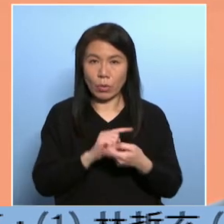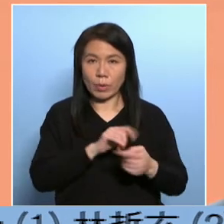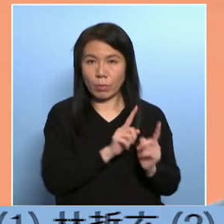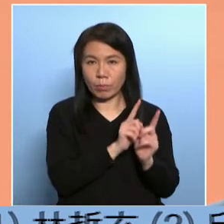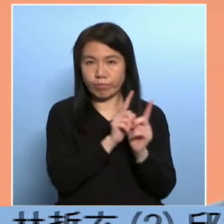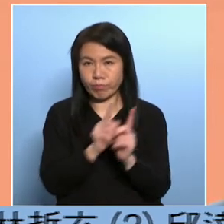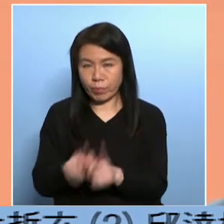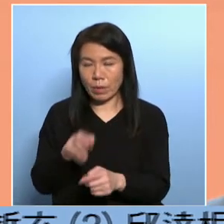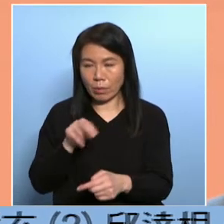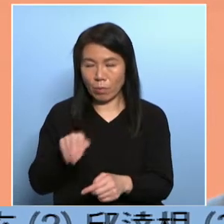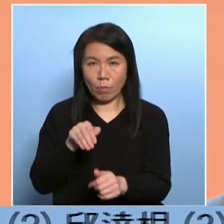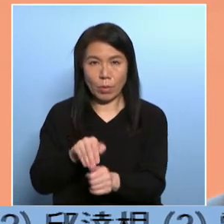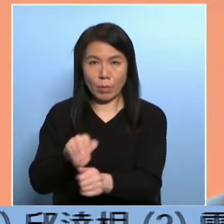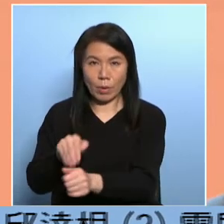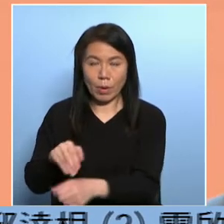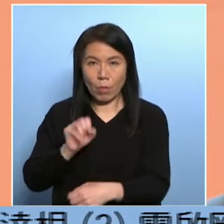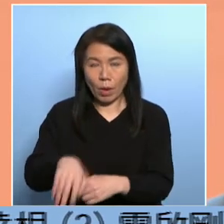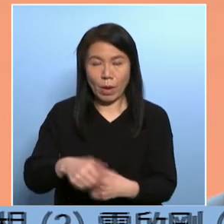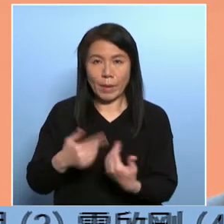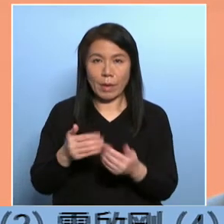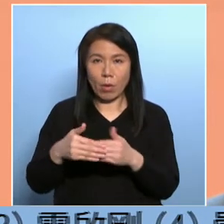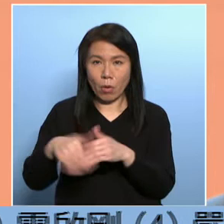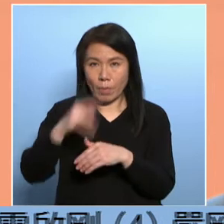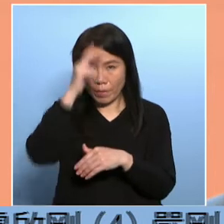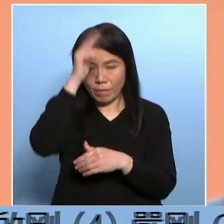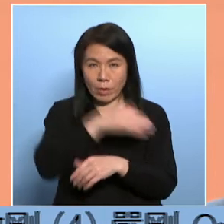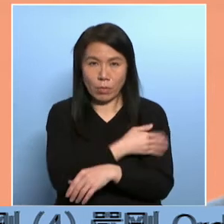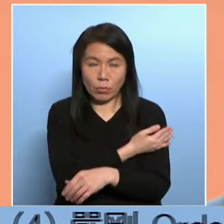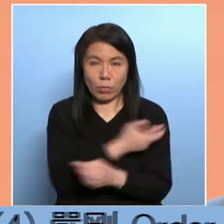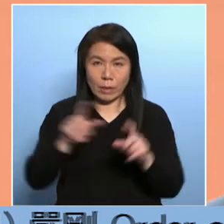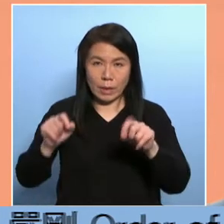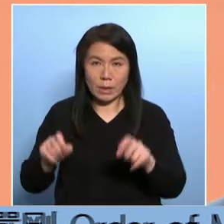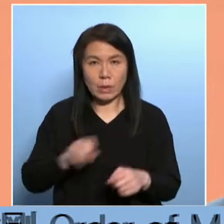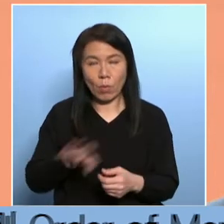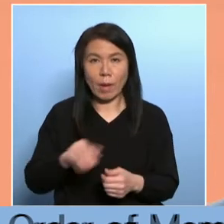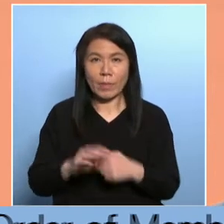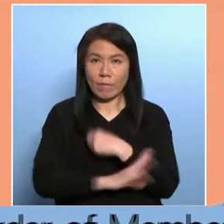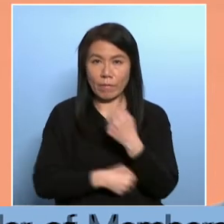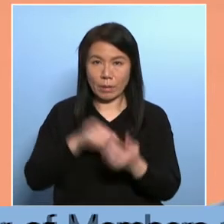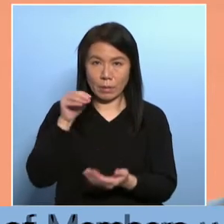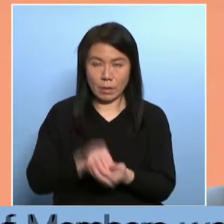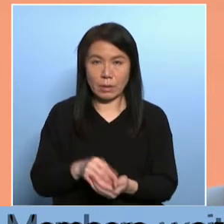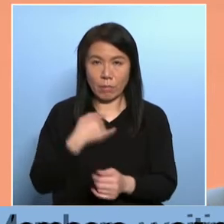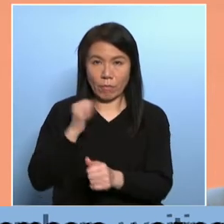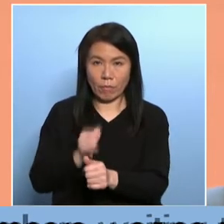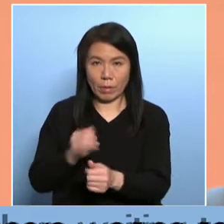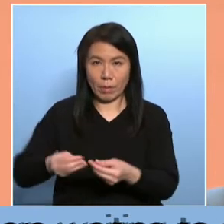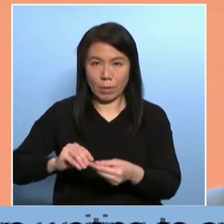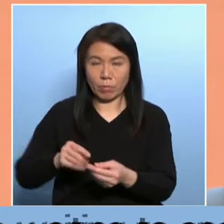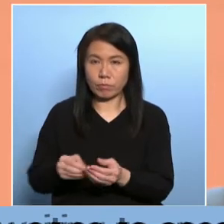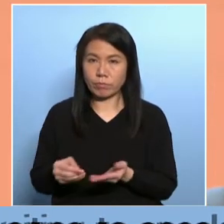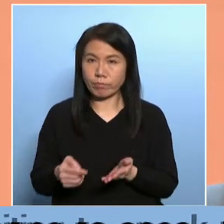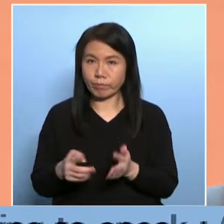we should also ask the relevant overseas consulates to help, so that we should